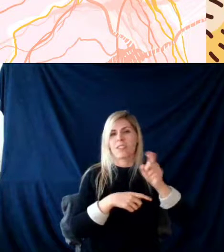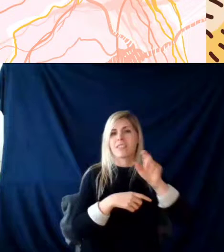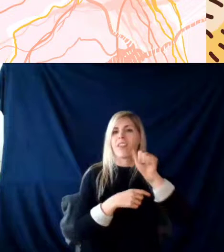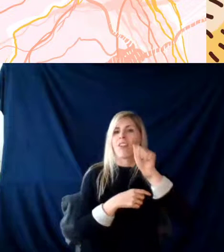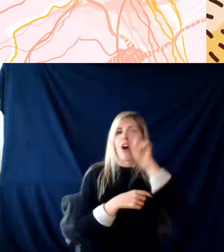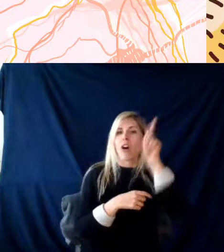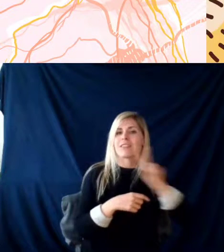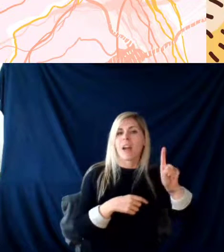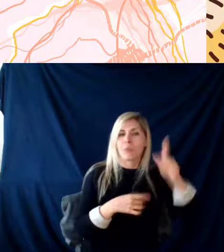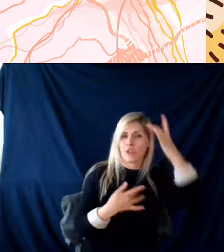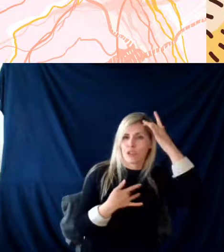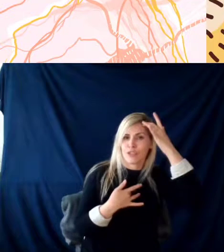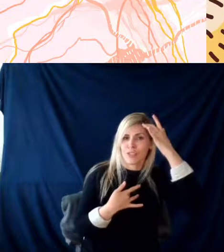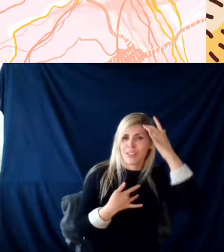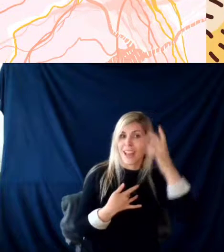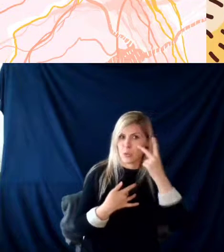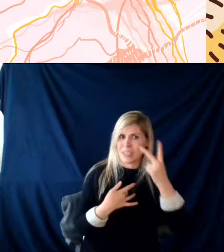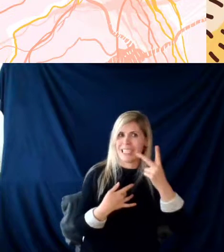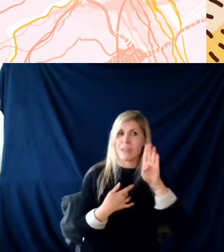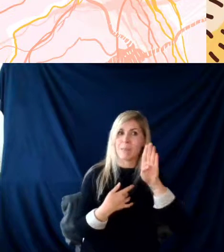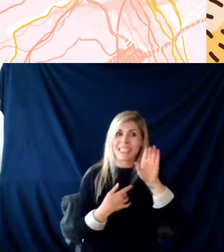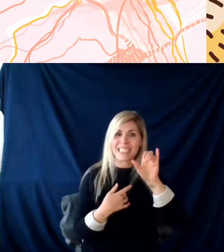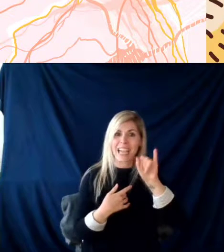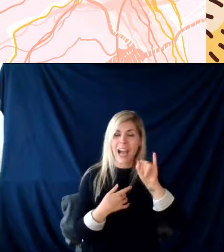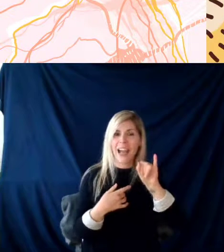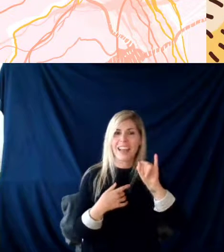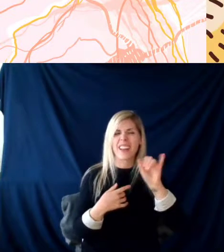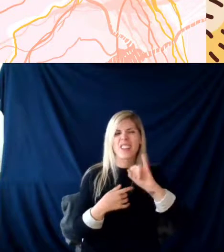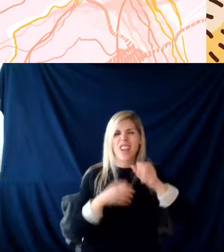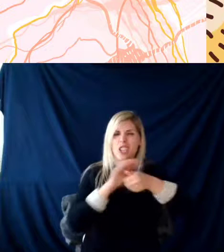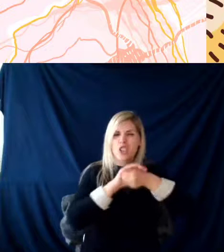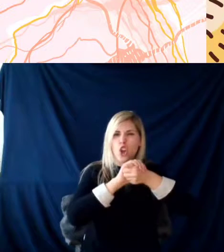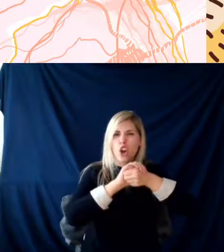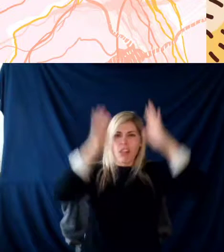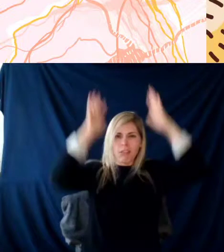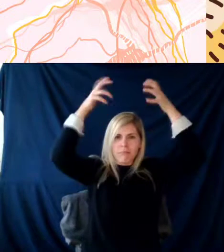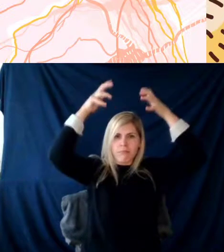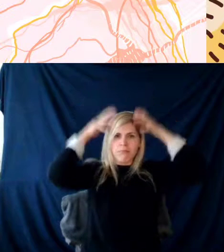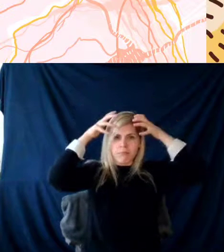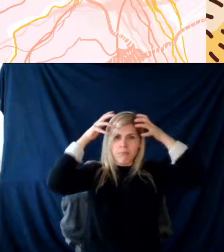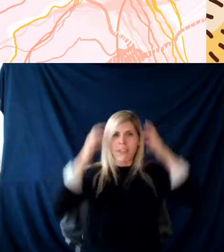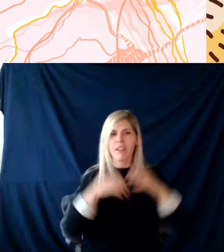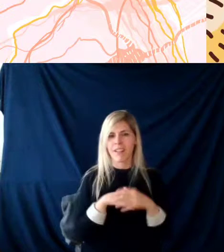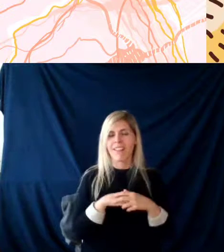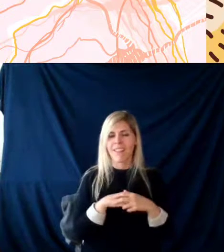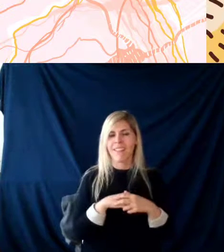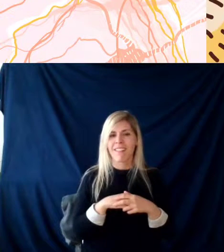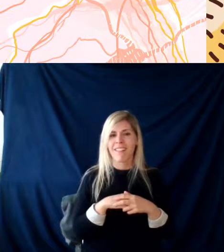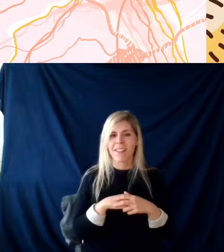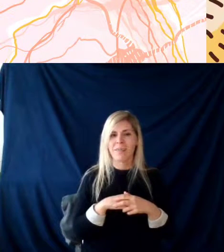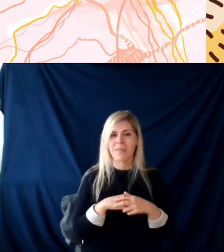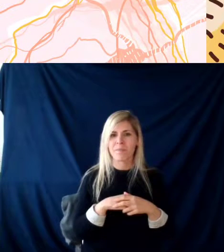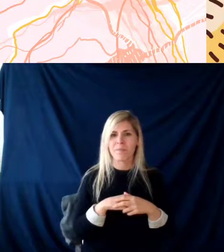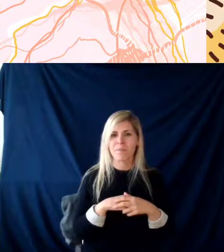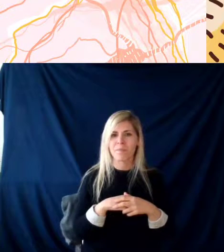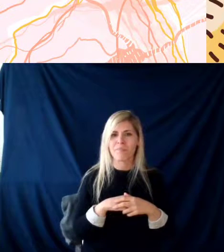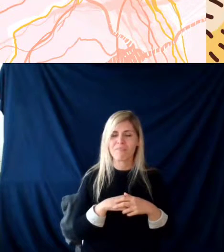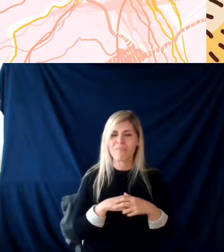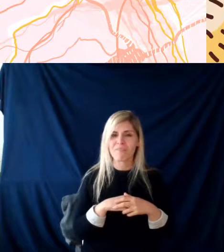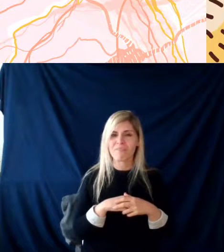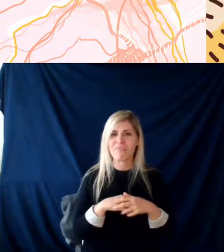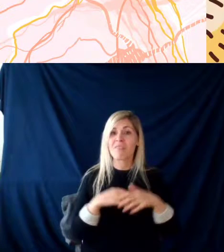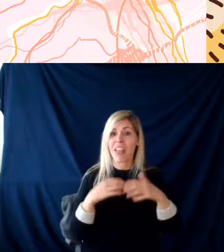of Alzheimer's. And you can see the BCI is on top of her head. It's like a turtle-like shell. And